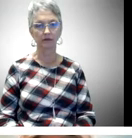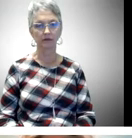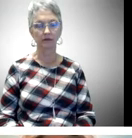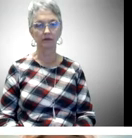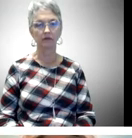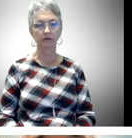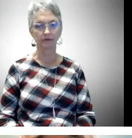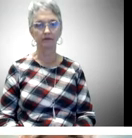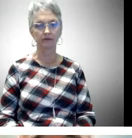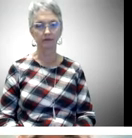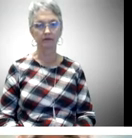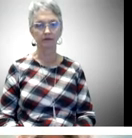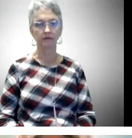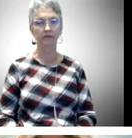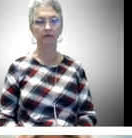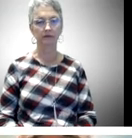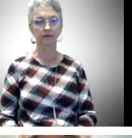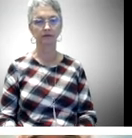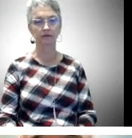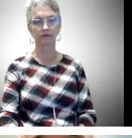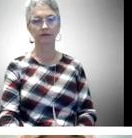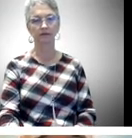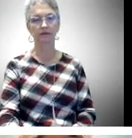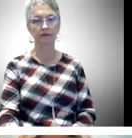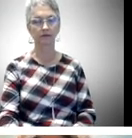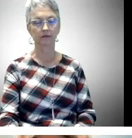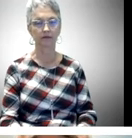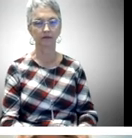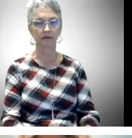with, what they could do in the community,